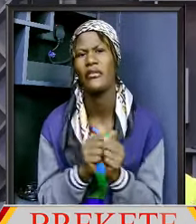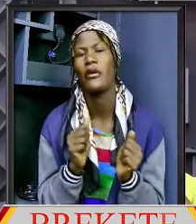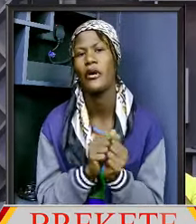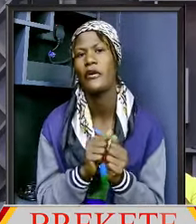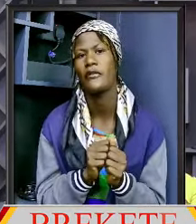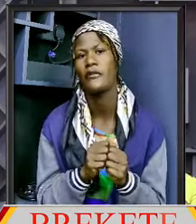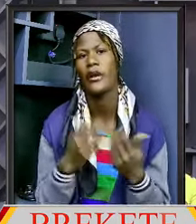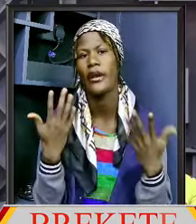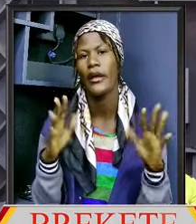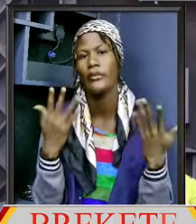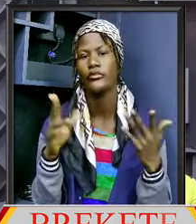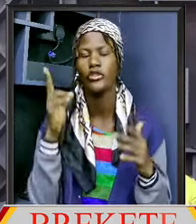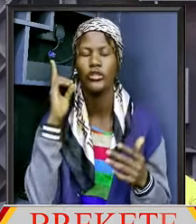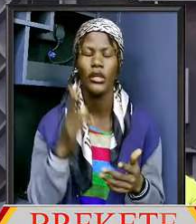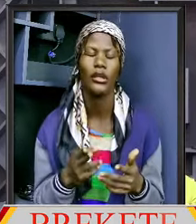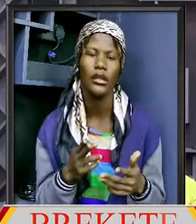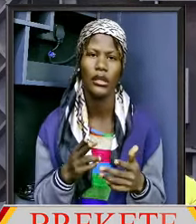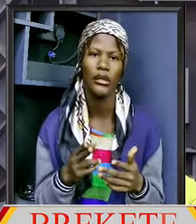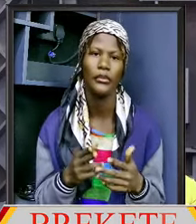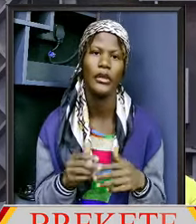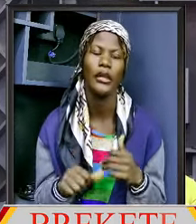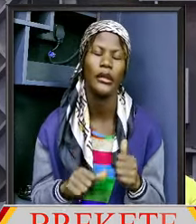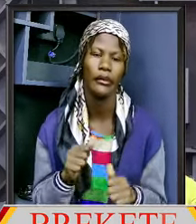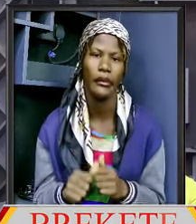them again.